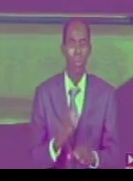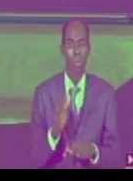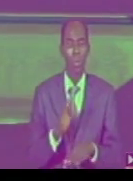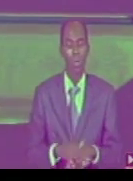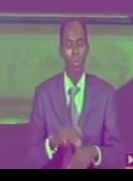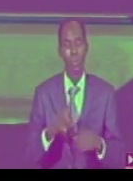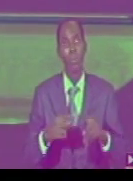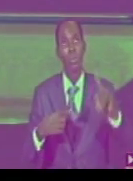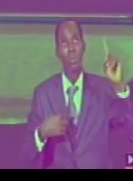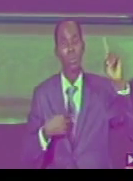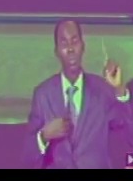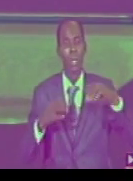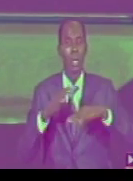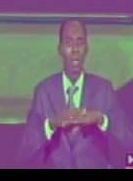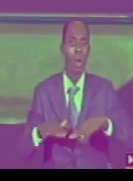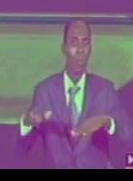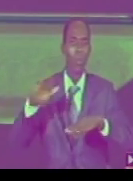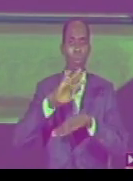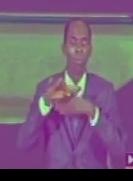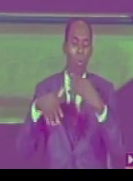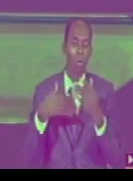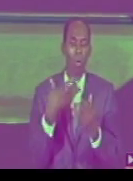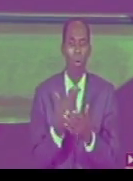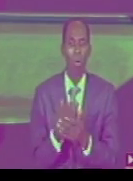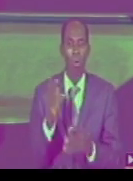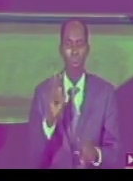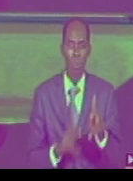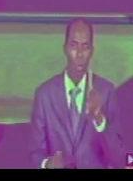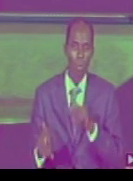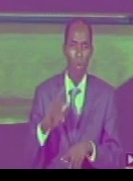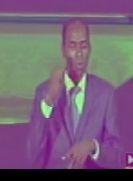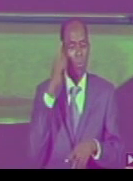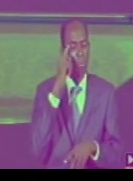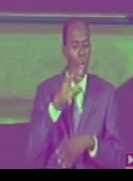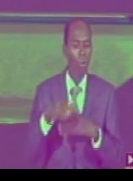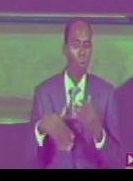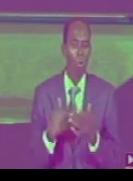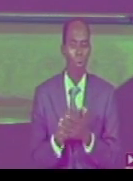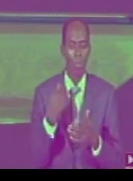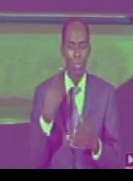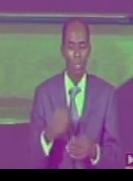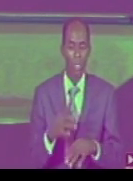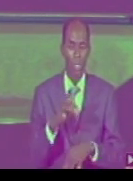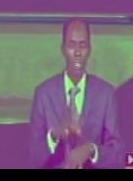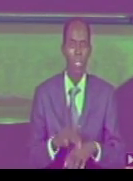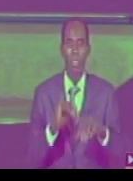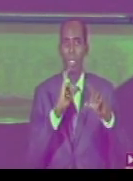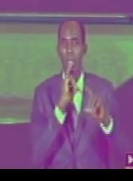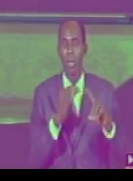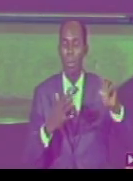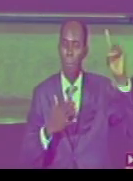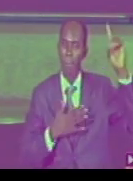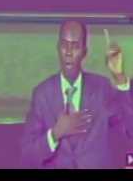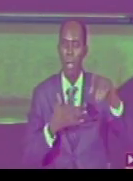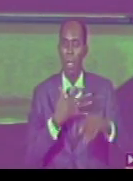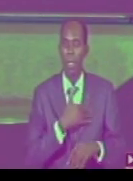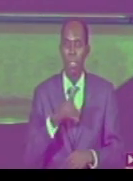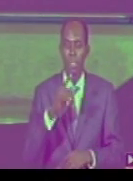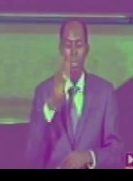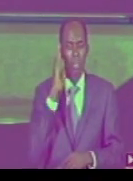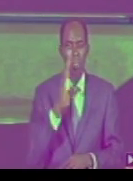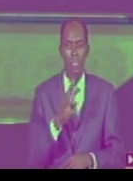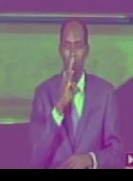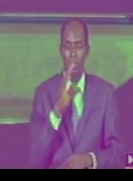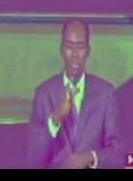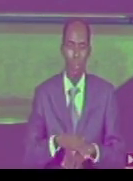above all people, for all the earth is mine, and ye shall be unto me a